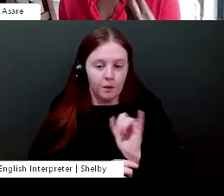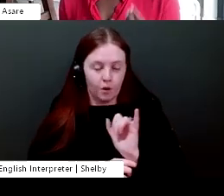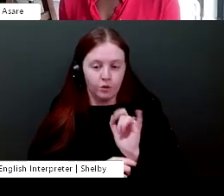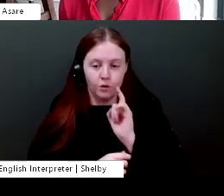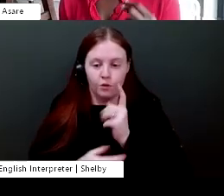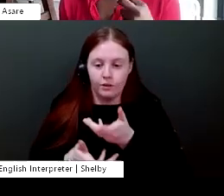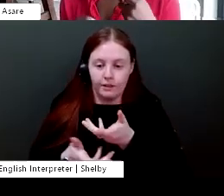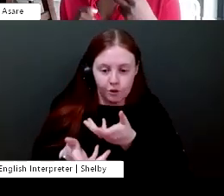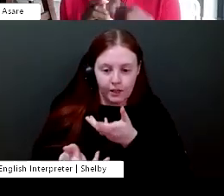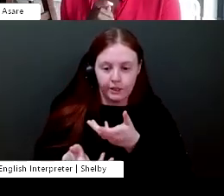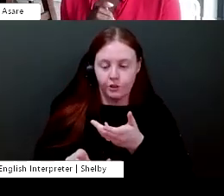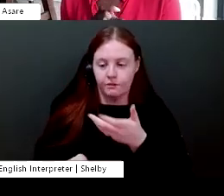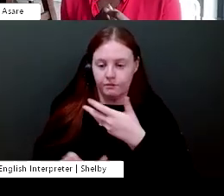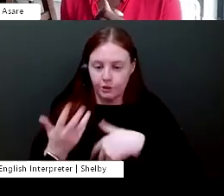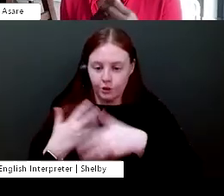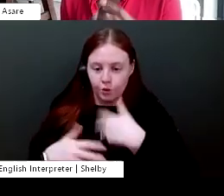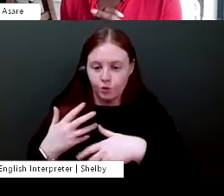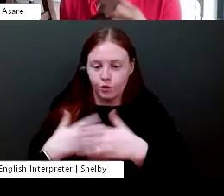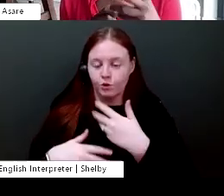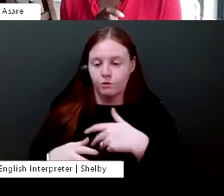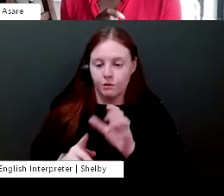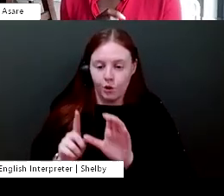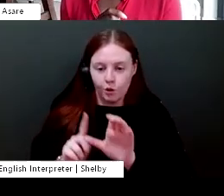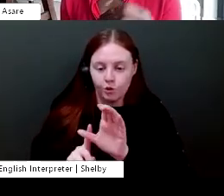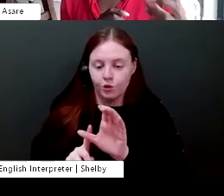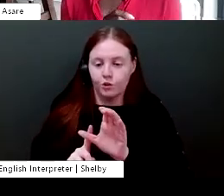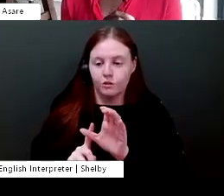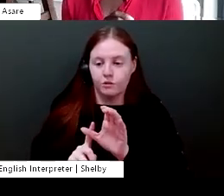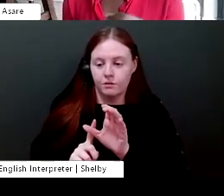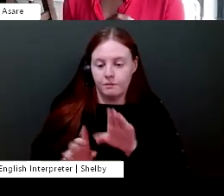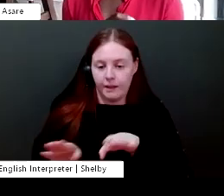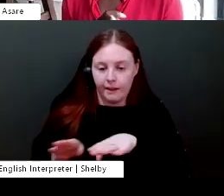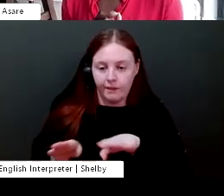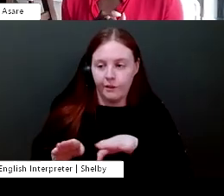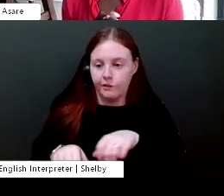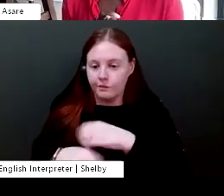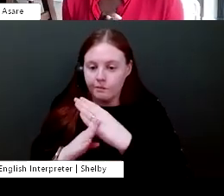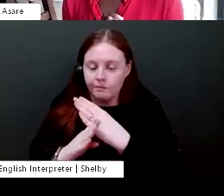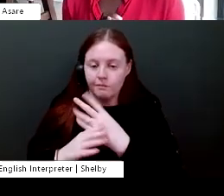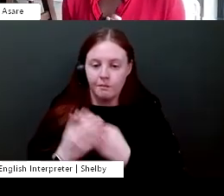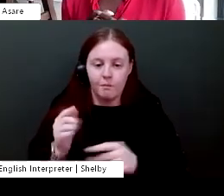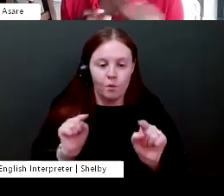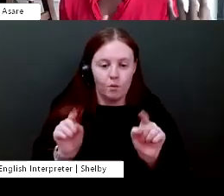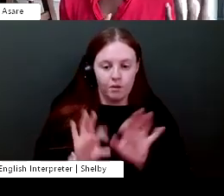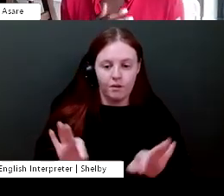interaction, social interaction, and cultural nuances and interactions and the barriers that could be presented.